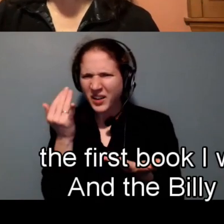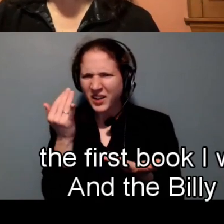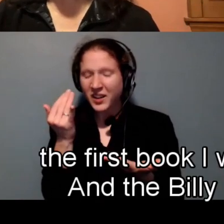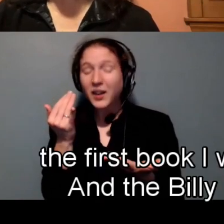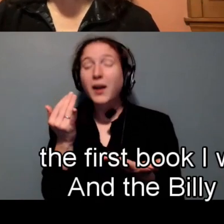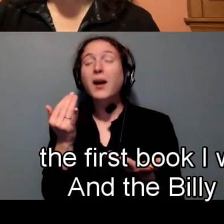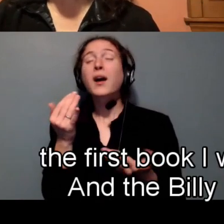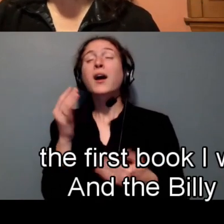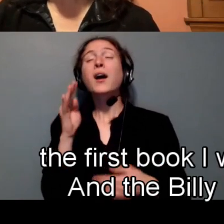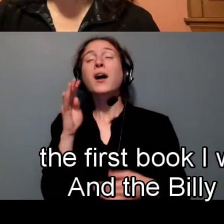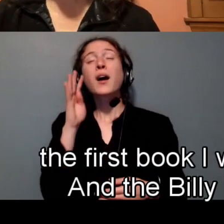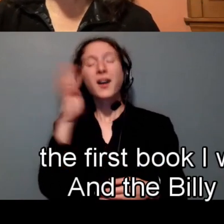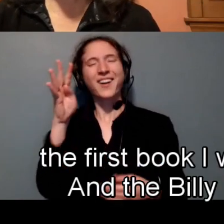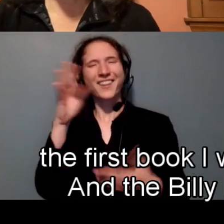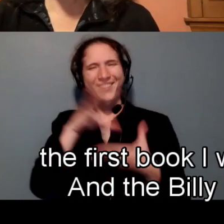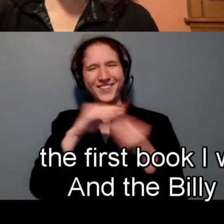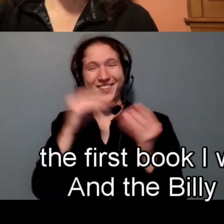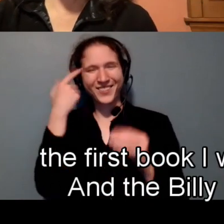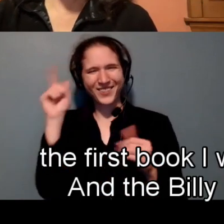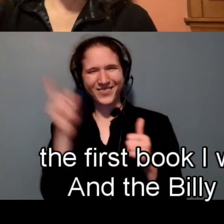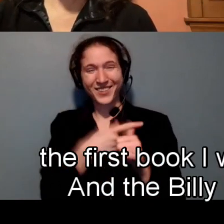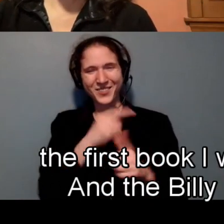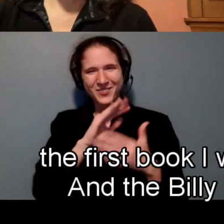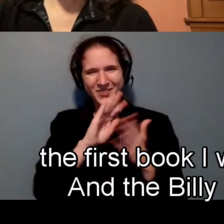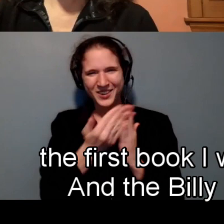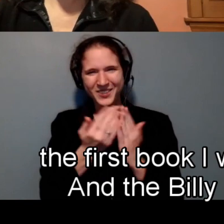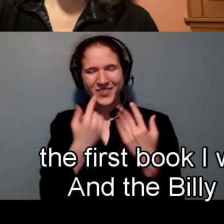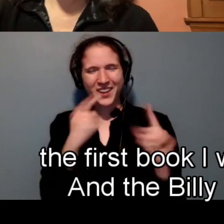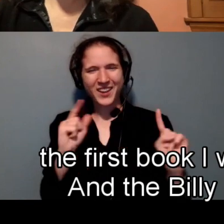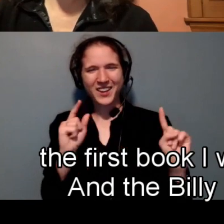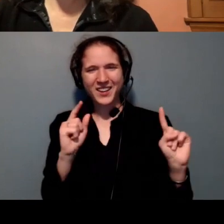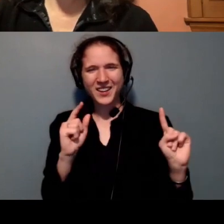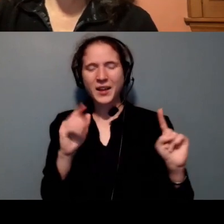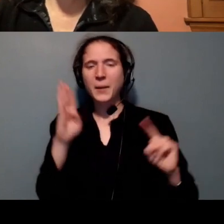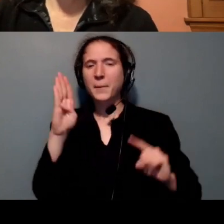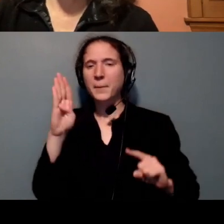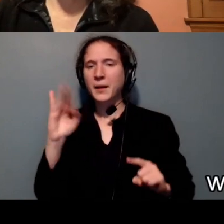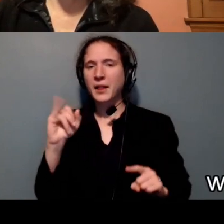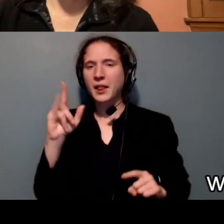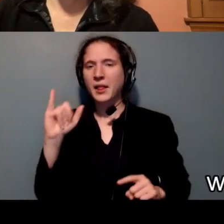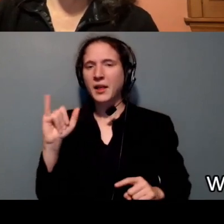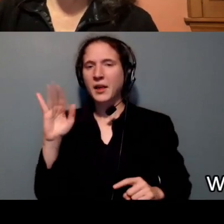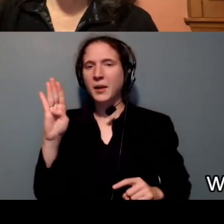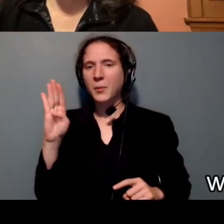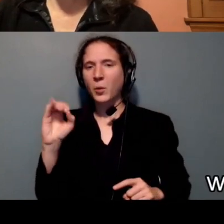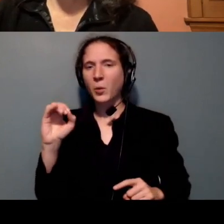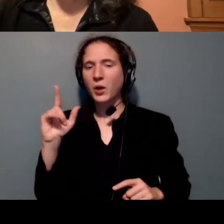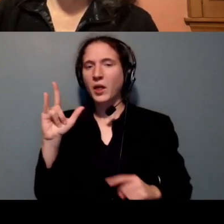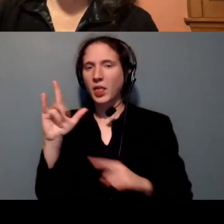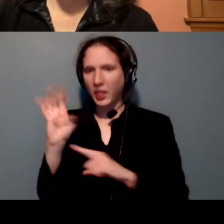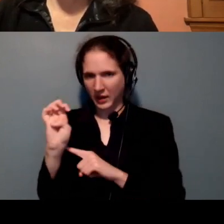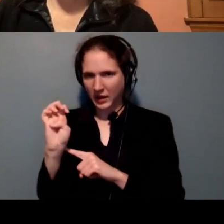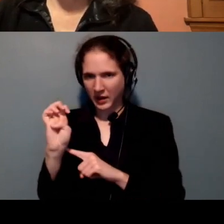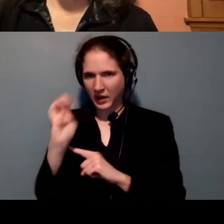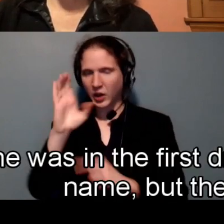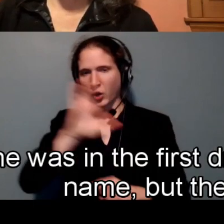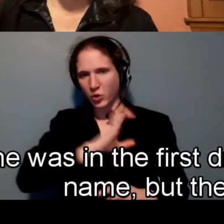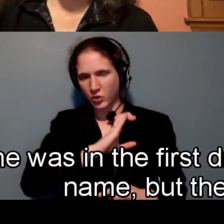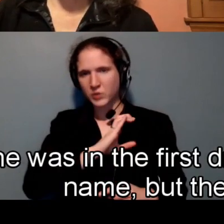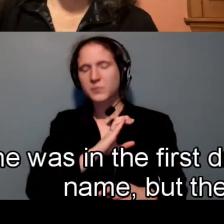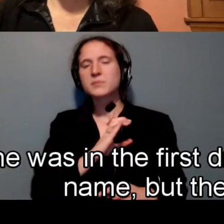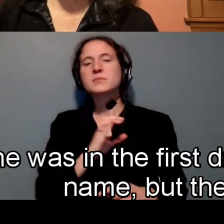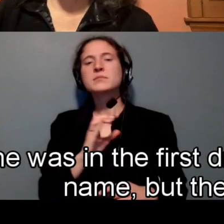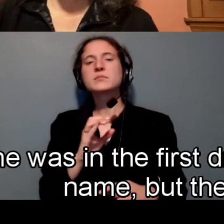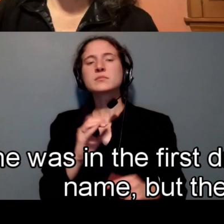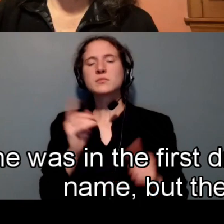for the first book I was going to write. And the Billy Boyle character was, he was in the